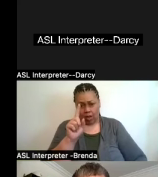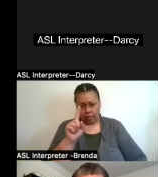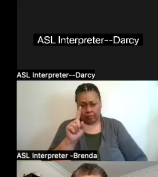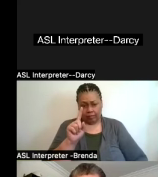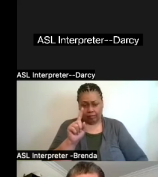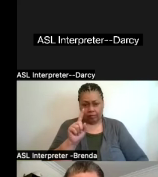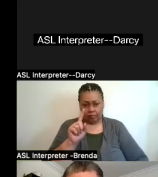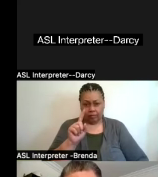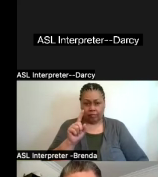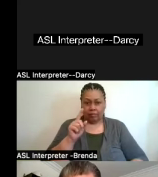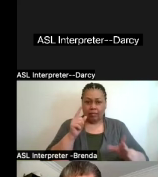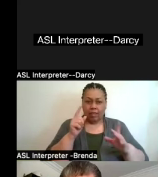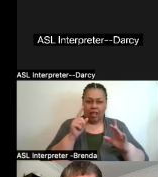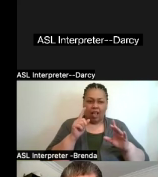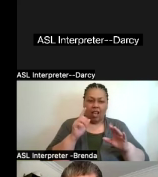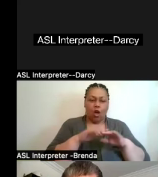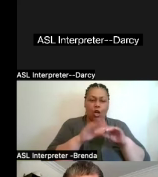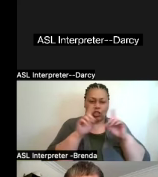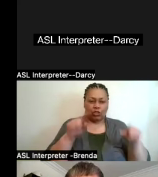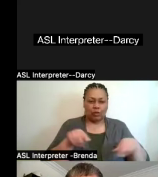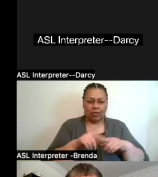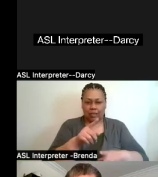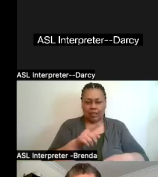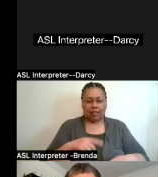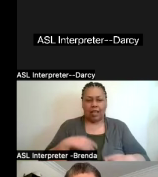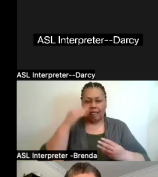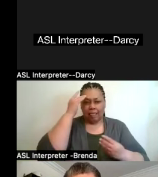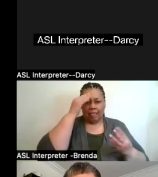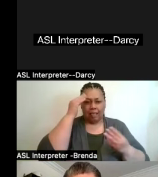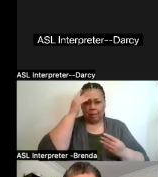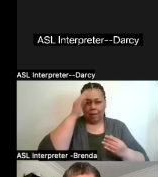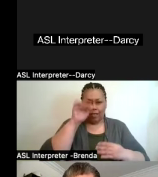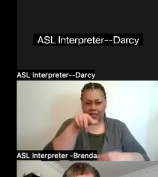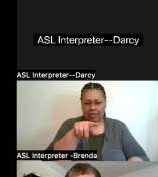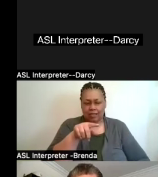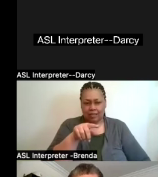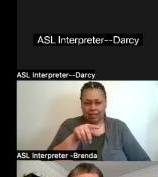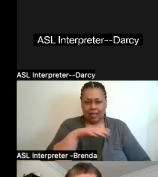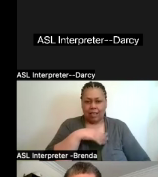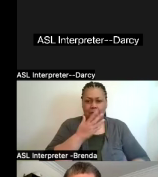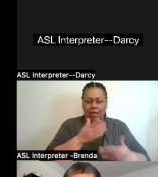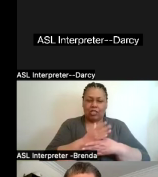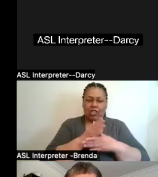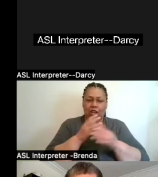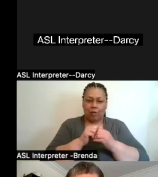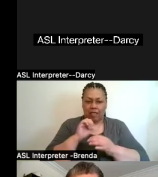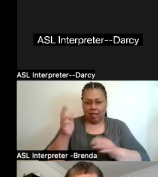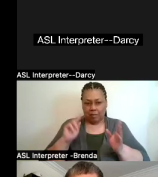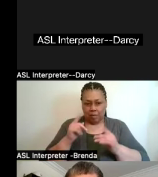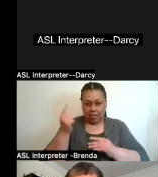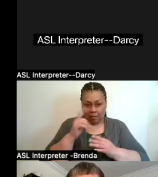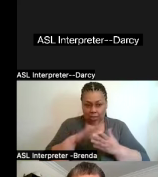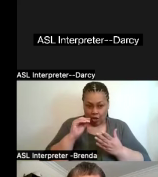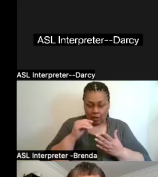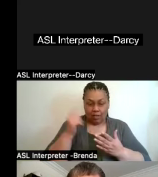would just say it's on the screen here. Think about this at least, and maybe share with others something you learned, something